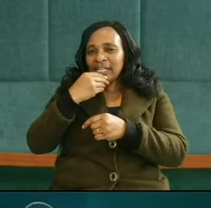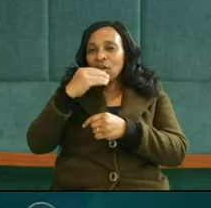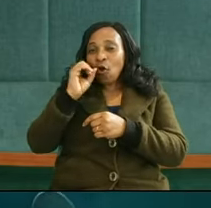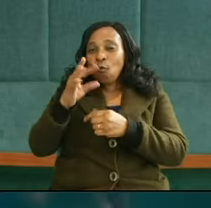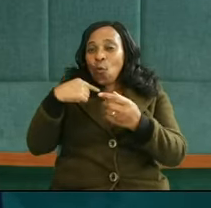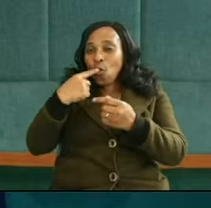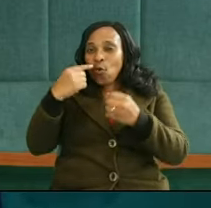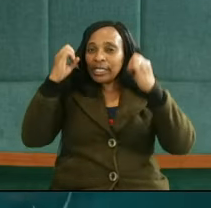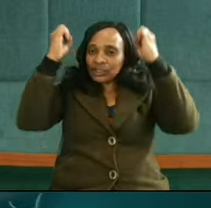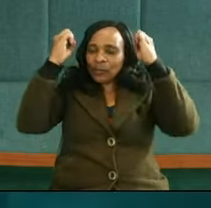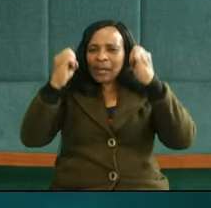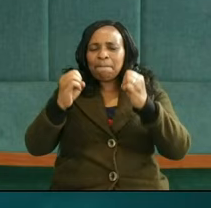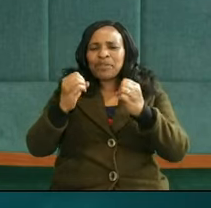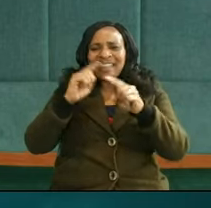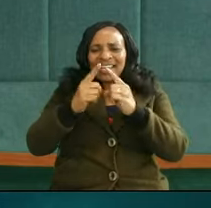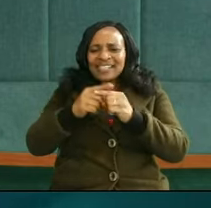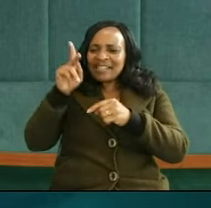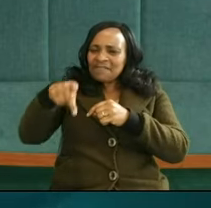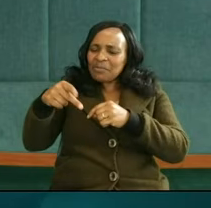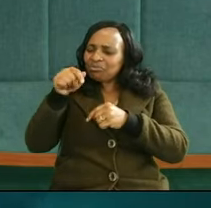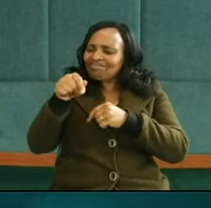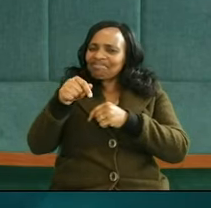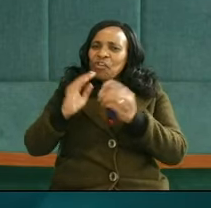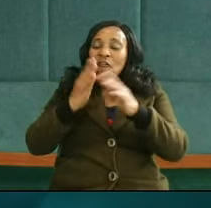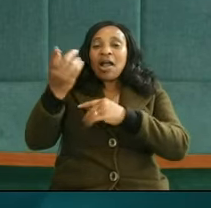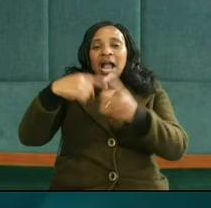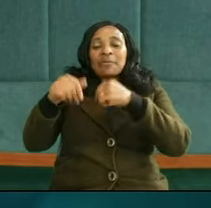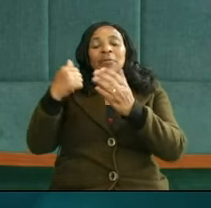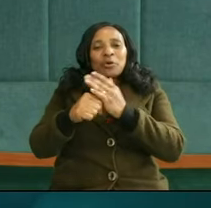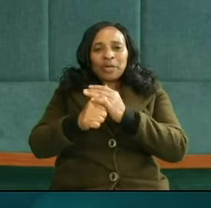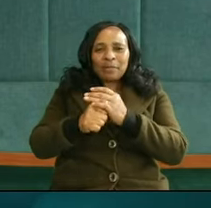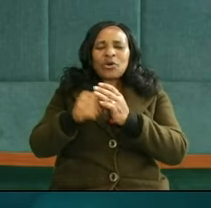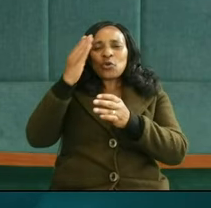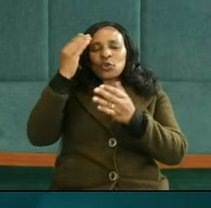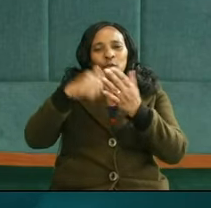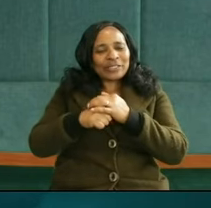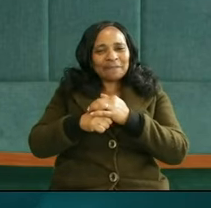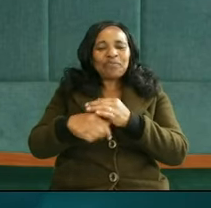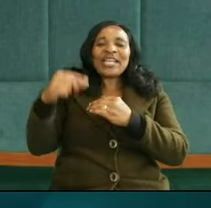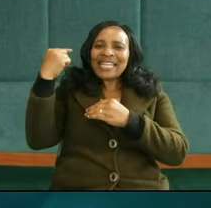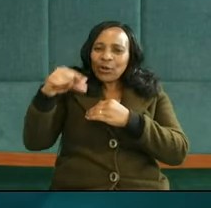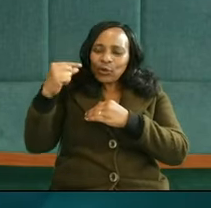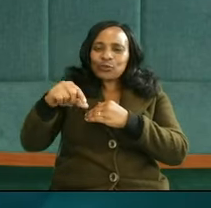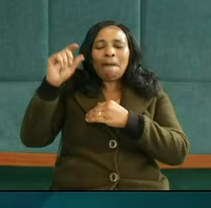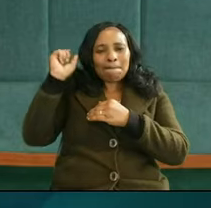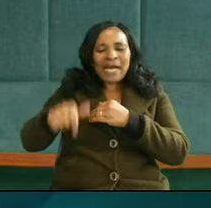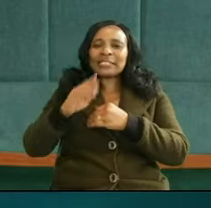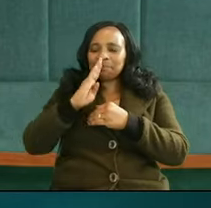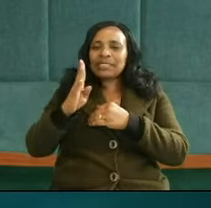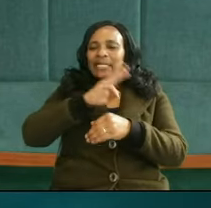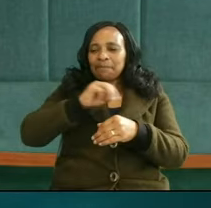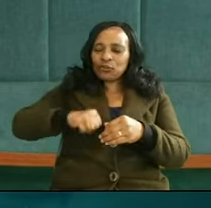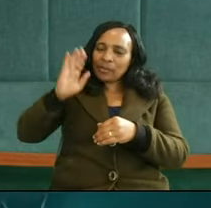Philip has since overcome this problem, and he knows that the gospel dispensation, the requirement